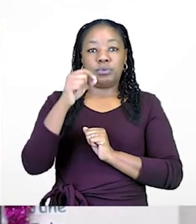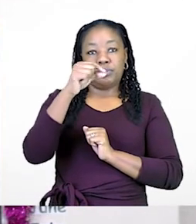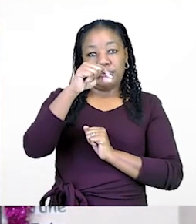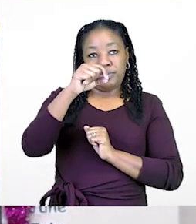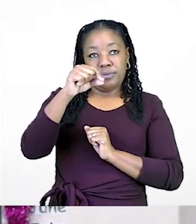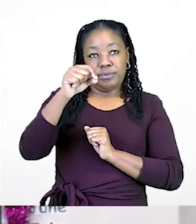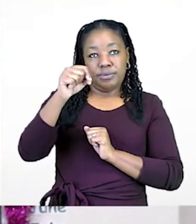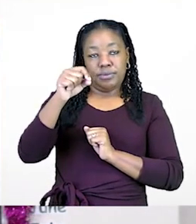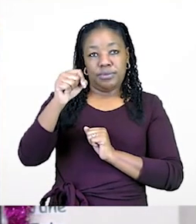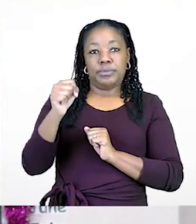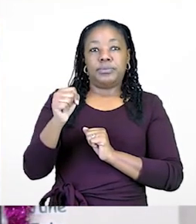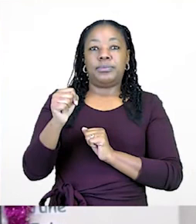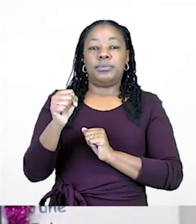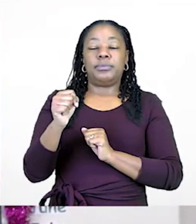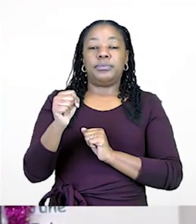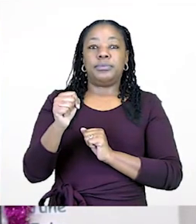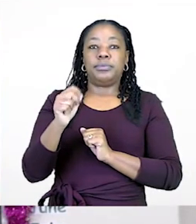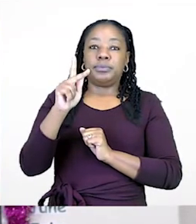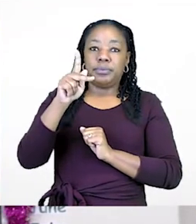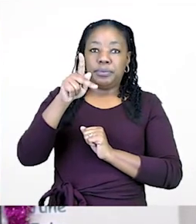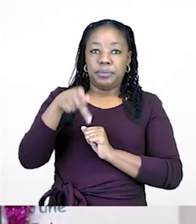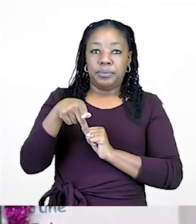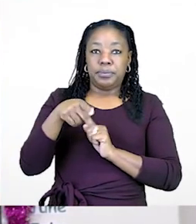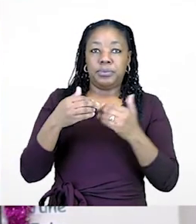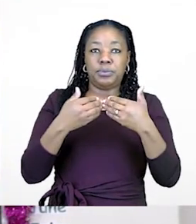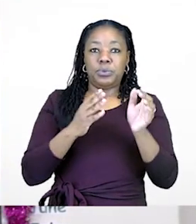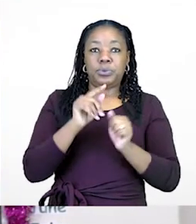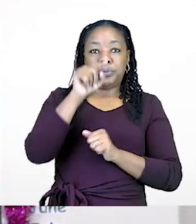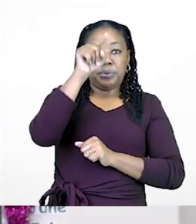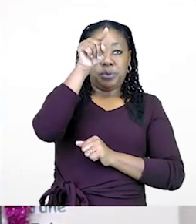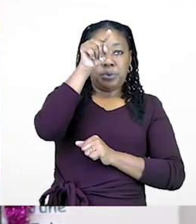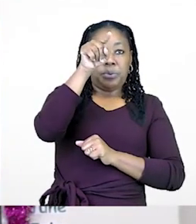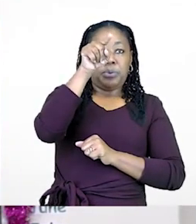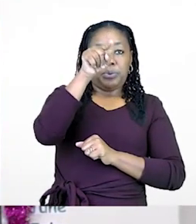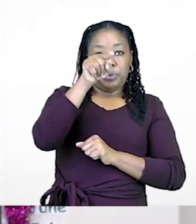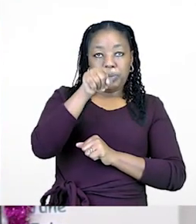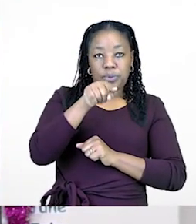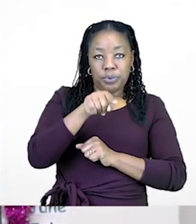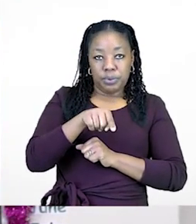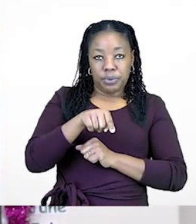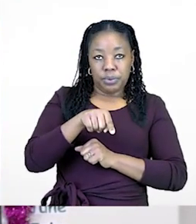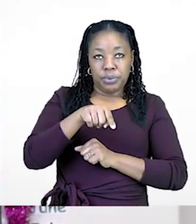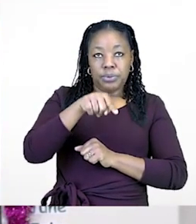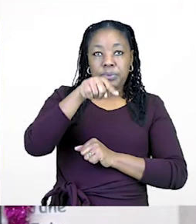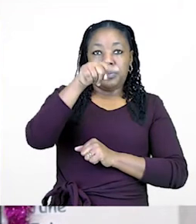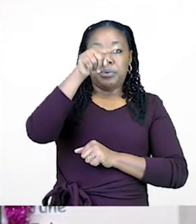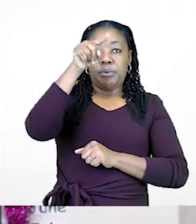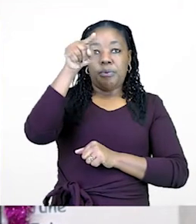start at the top, we go down, we come back up